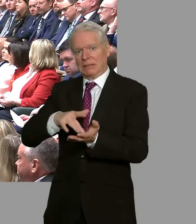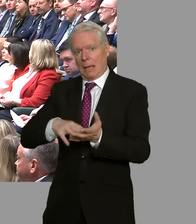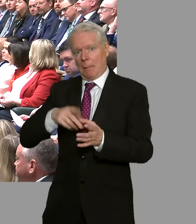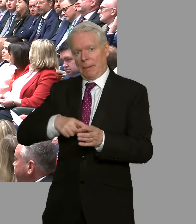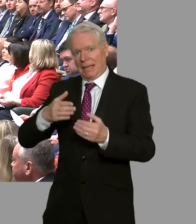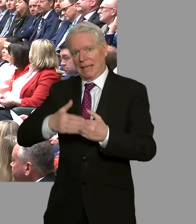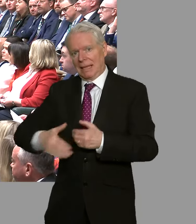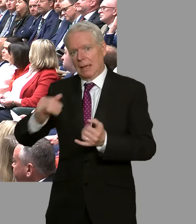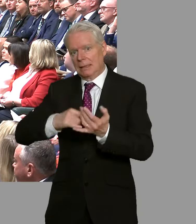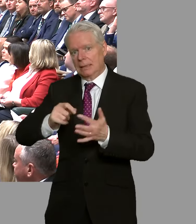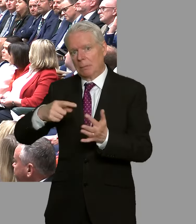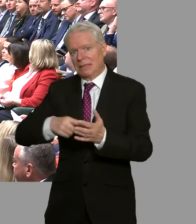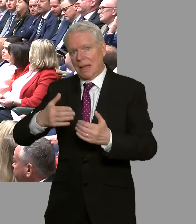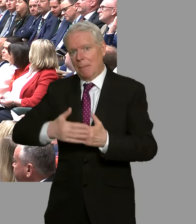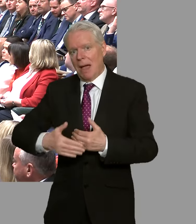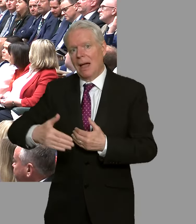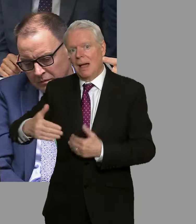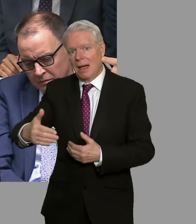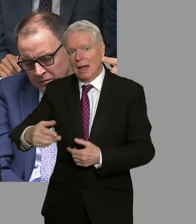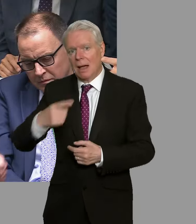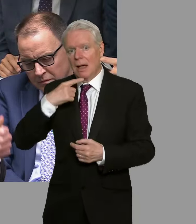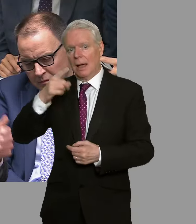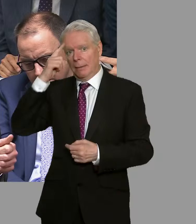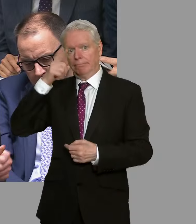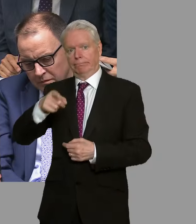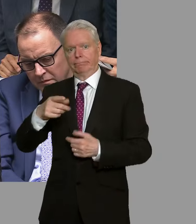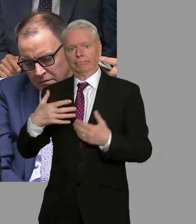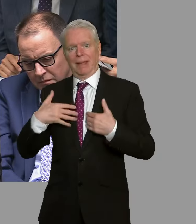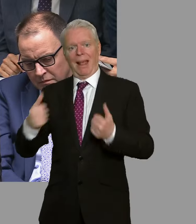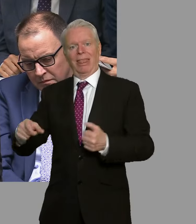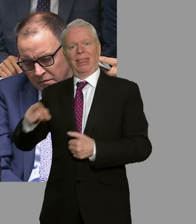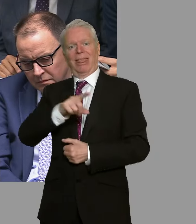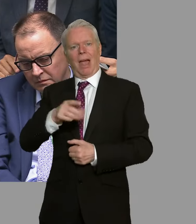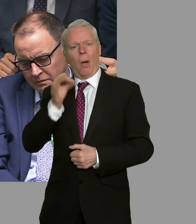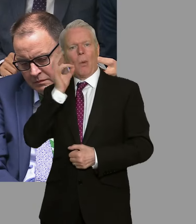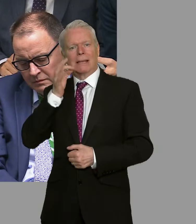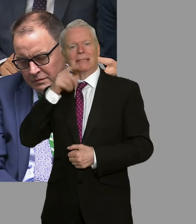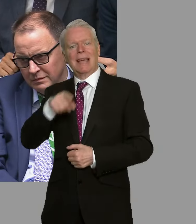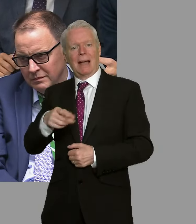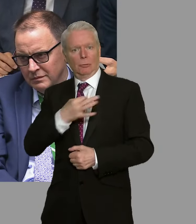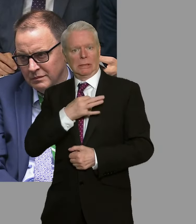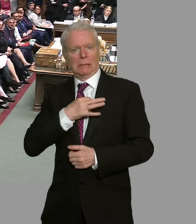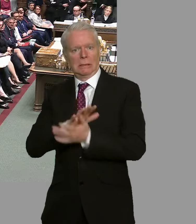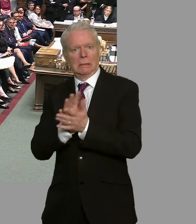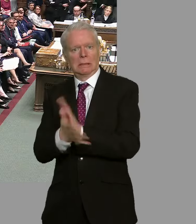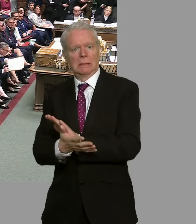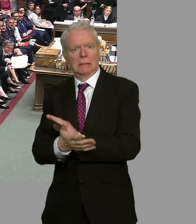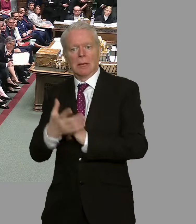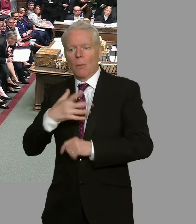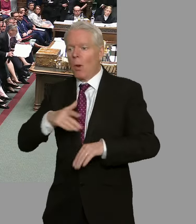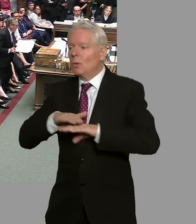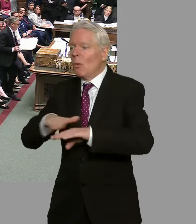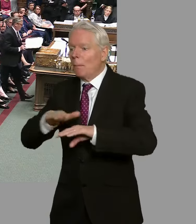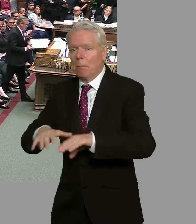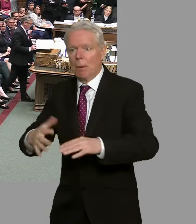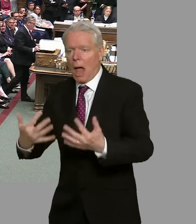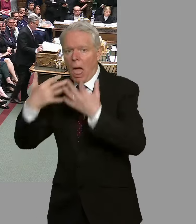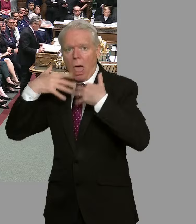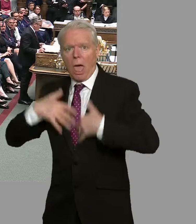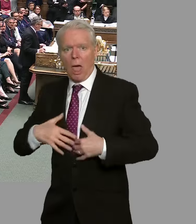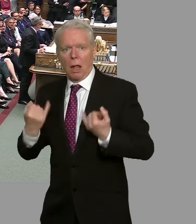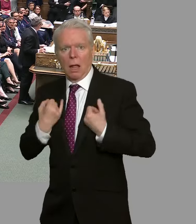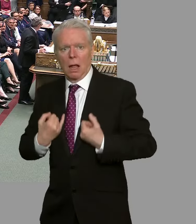honourable friends to introduce all year round testing at popular bathing sites such as Durdle Door? Prime Minister.